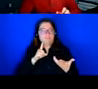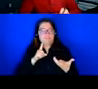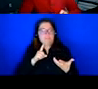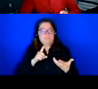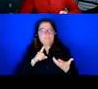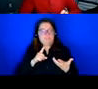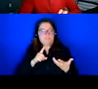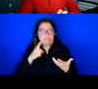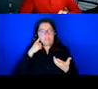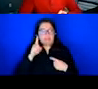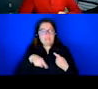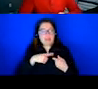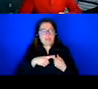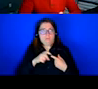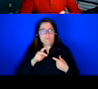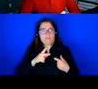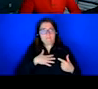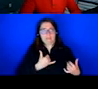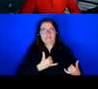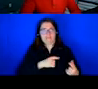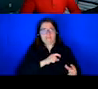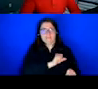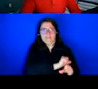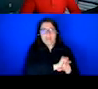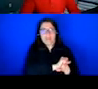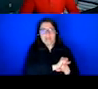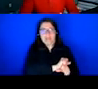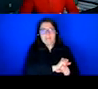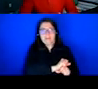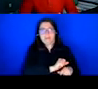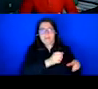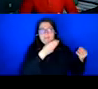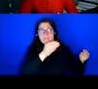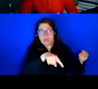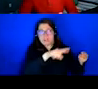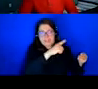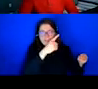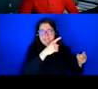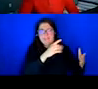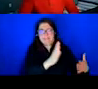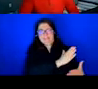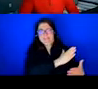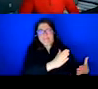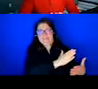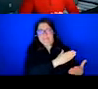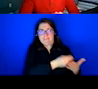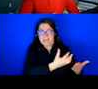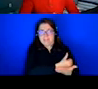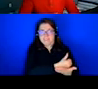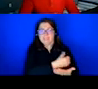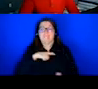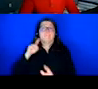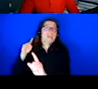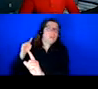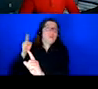about, okay, here's my current job, here's what the market would kind of think about, and here's ideally I would like to get paid.